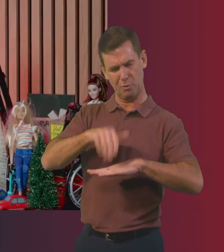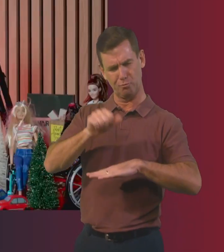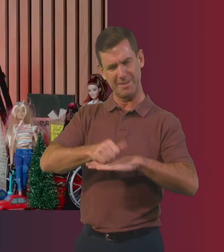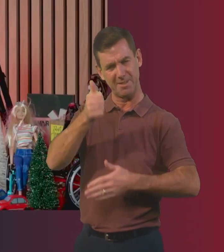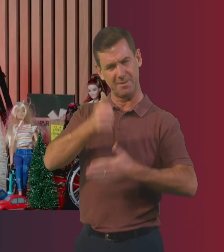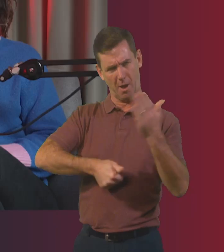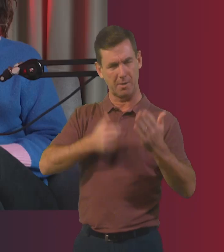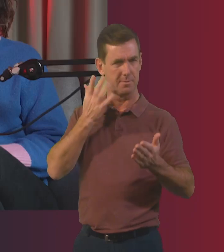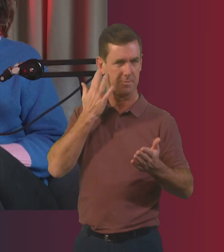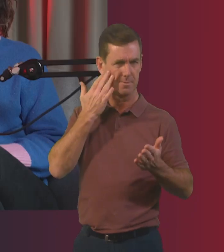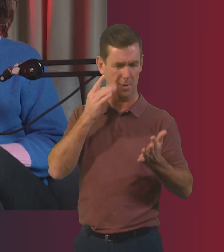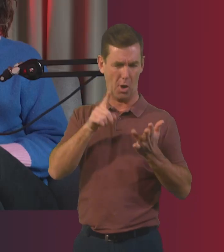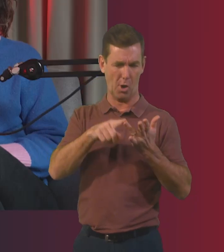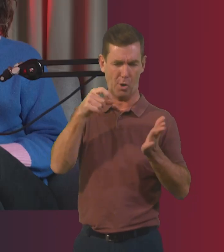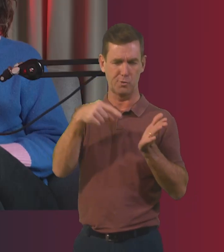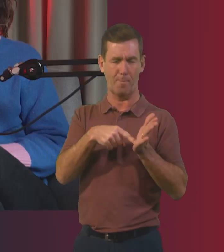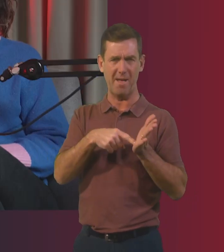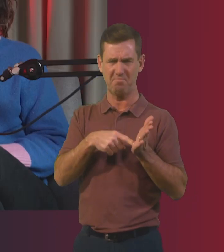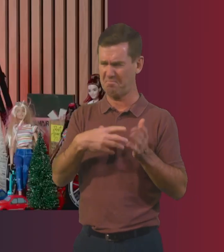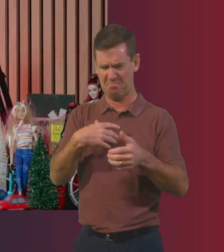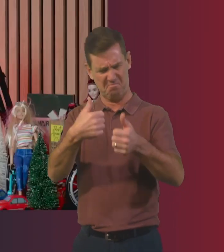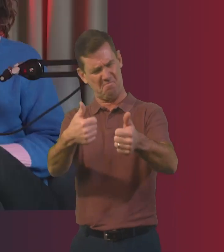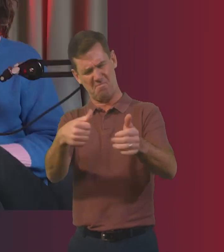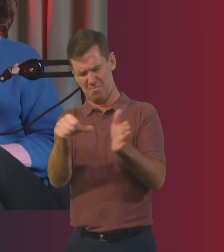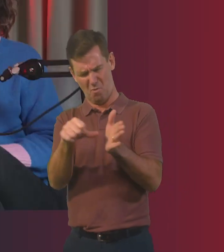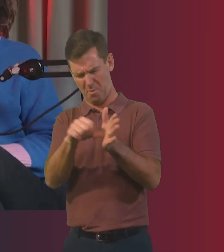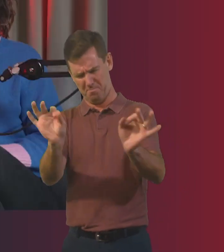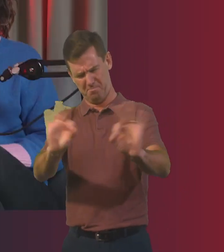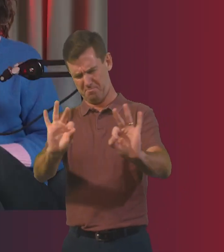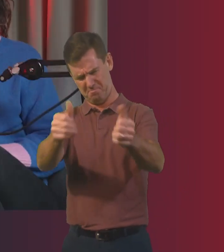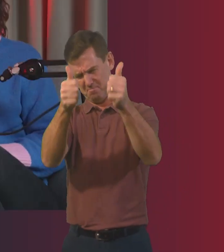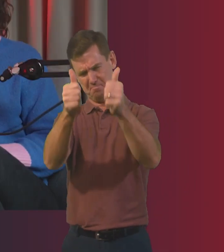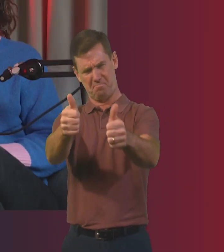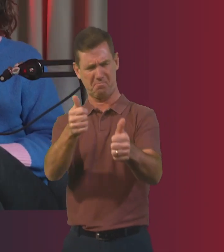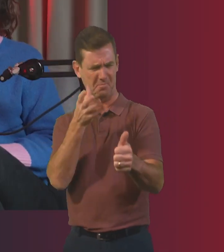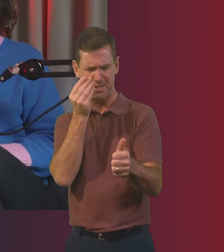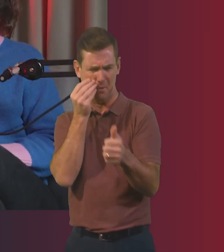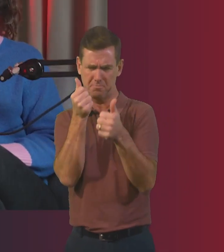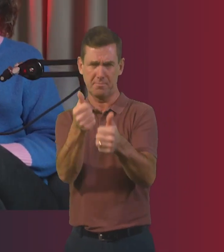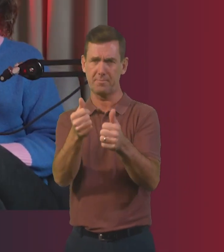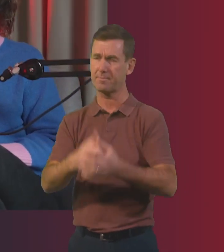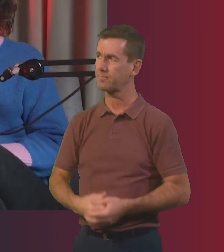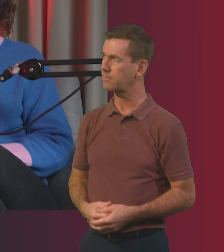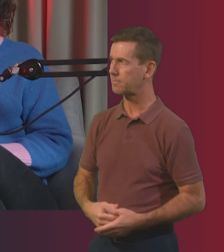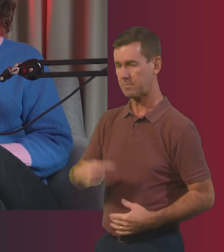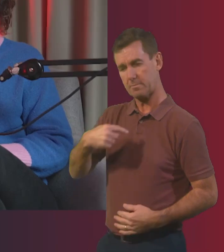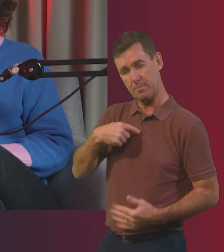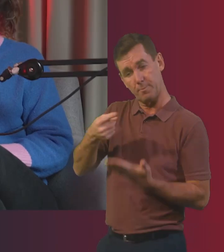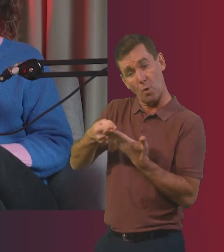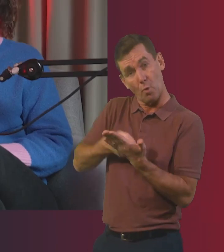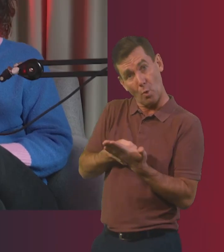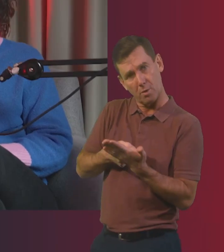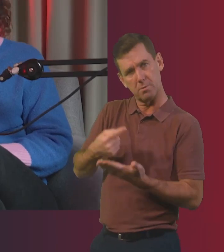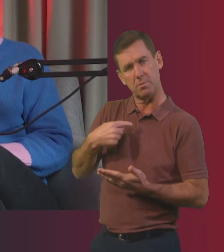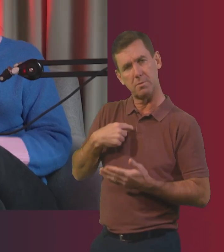My mince pie eating I don't see the starts in problem. October. I don't see the problem. No. That sounds right to me. Yeah, I know. I have a rule. I don't celebrate Christmas until the